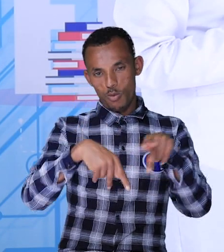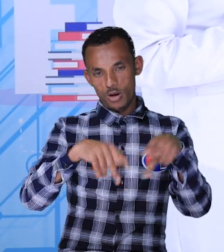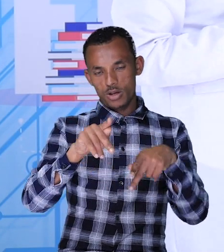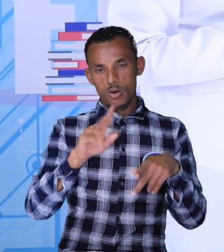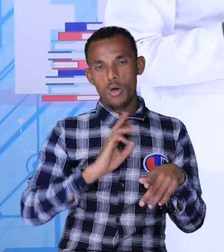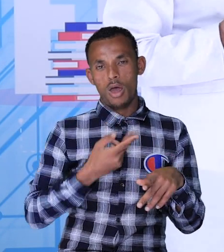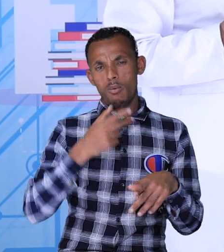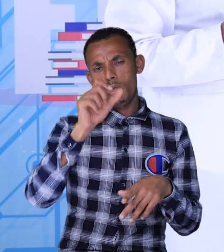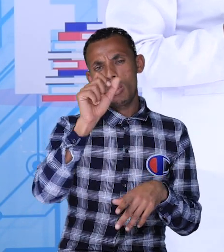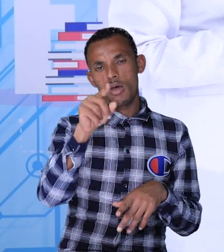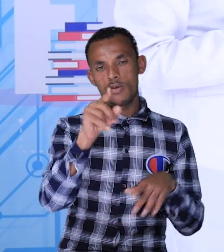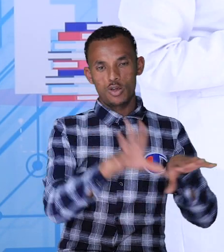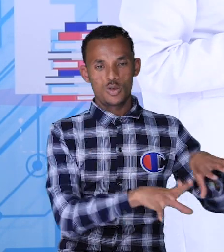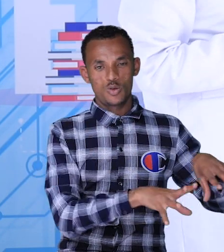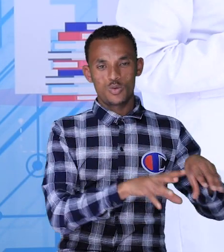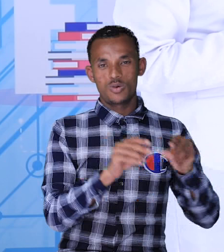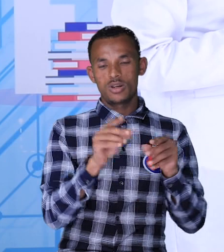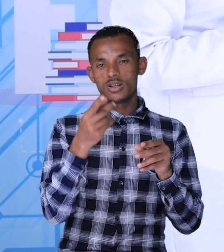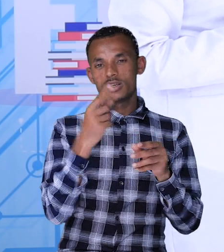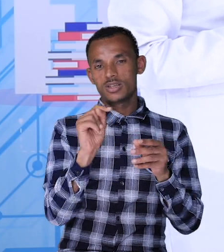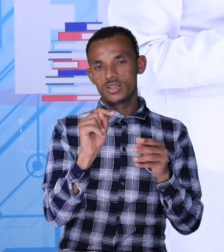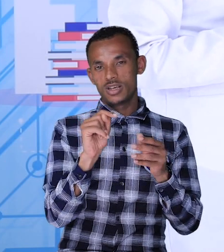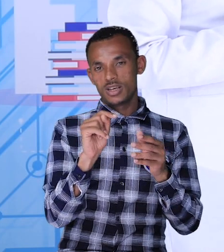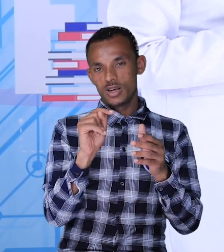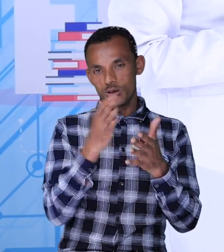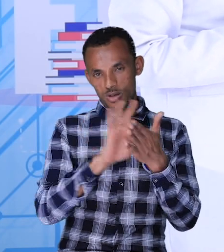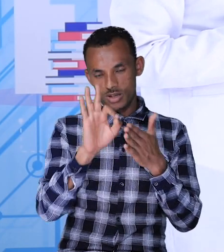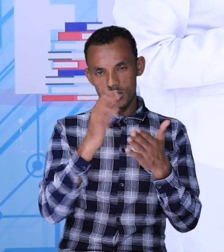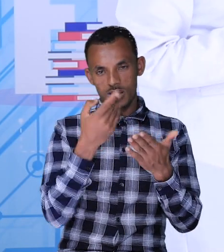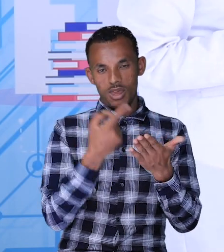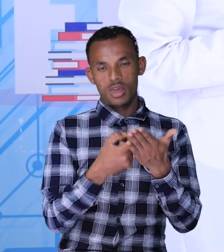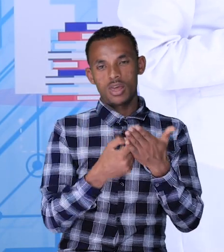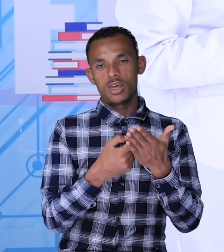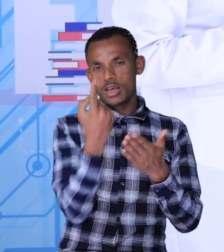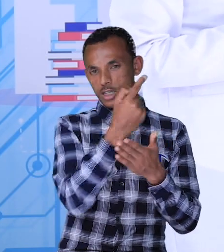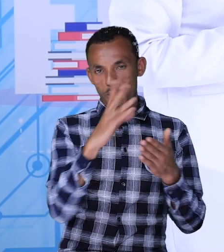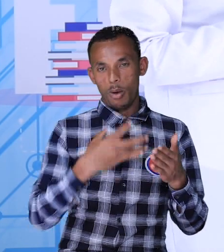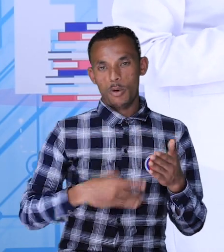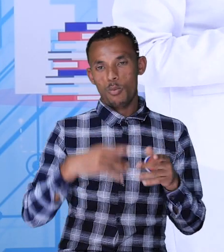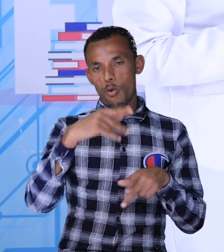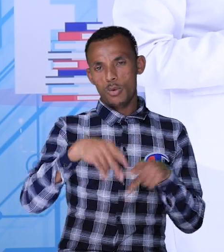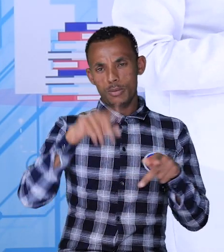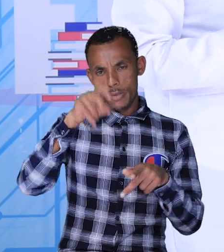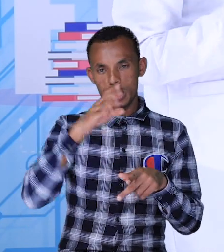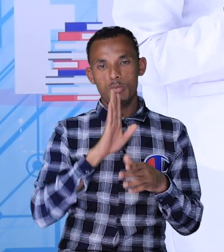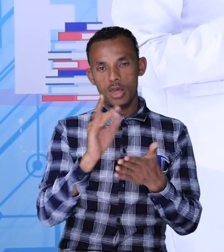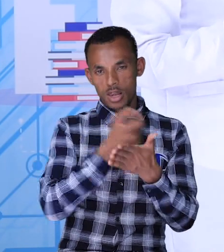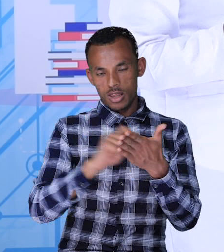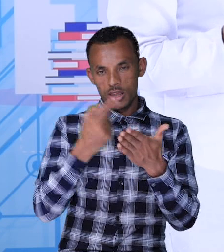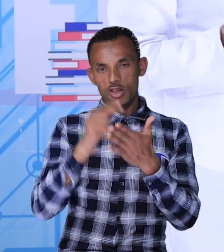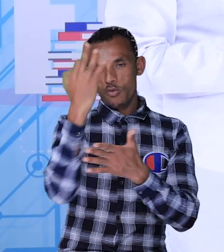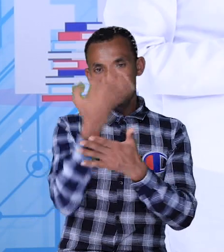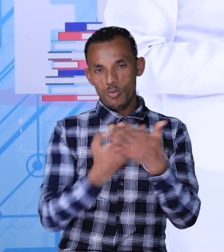have 11 students. So the digit is 2 here. So each member of the population must be written in the form